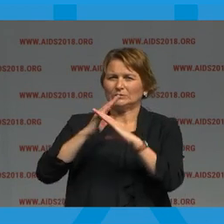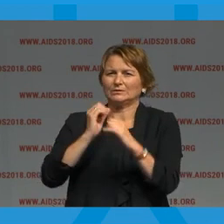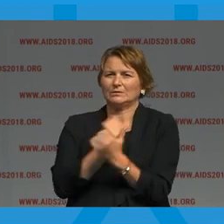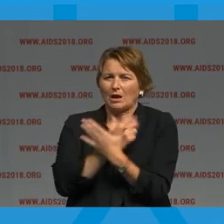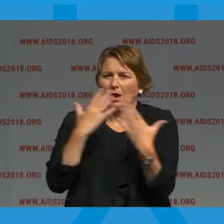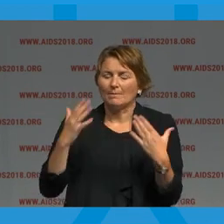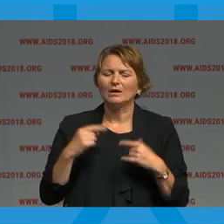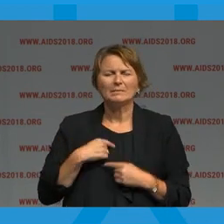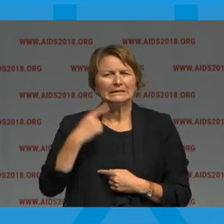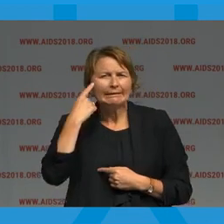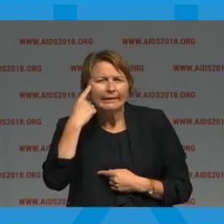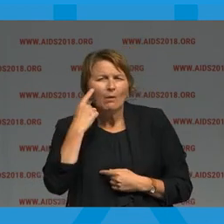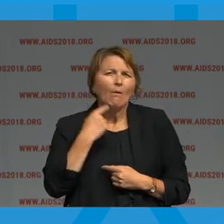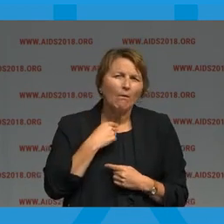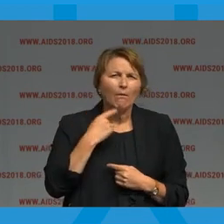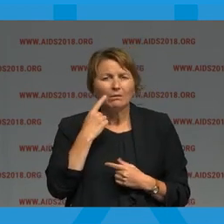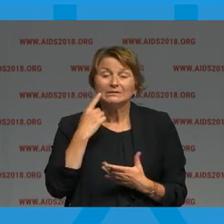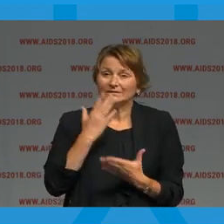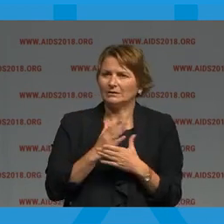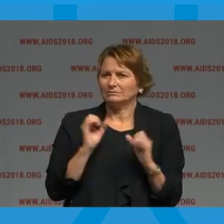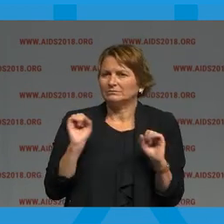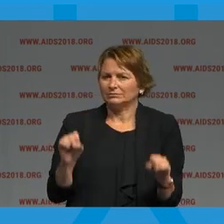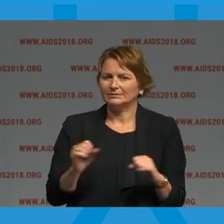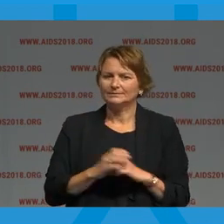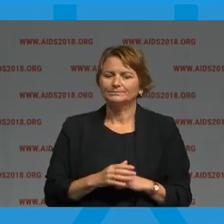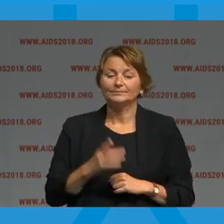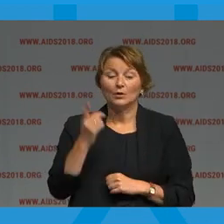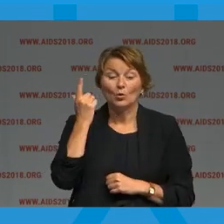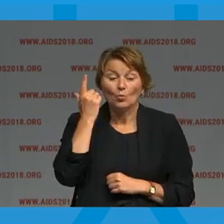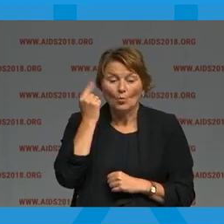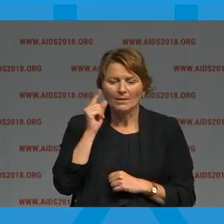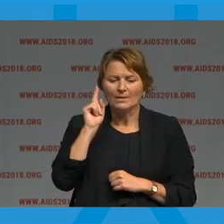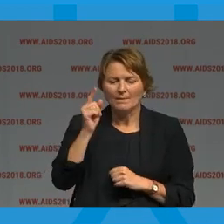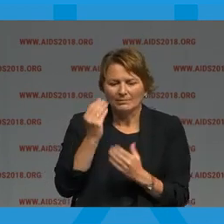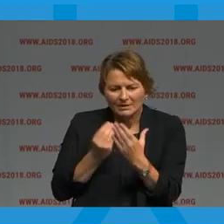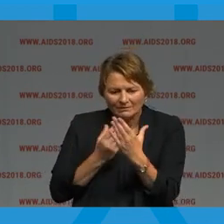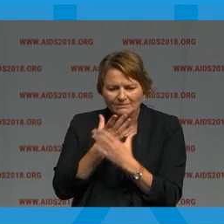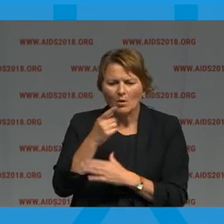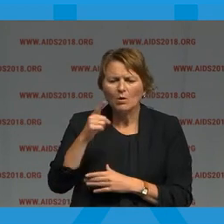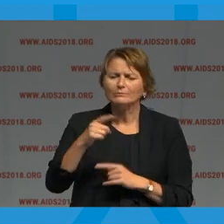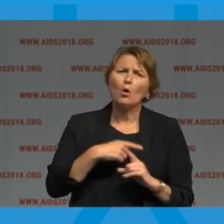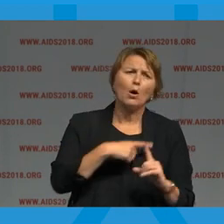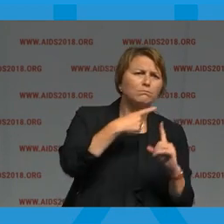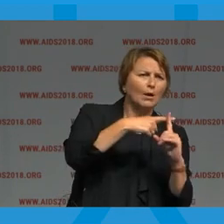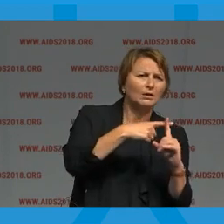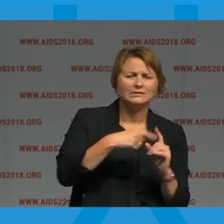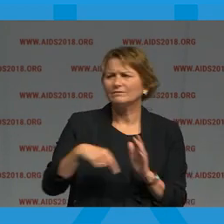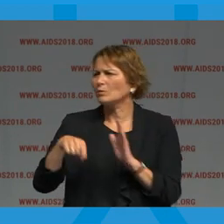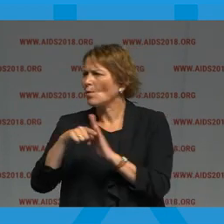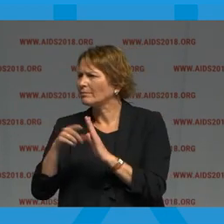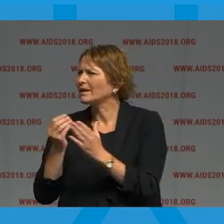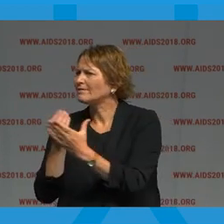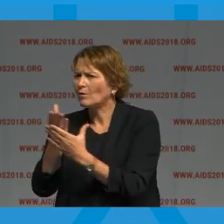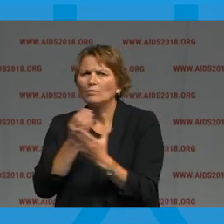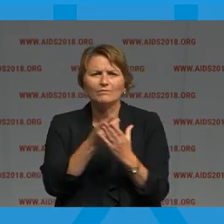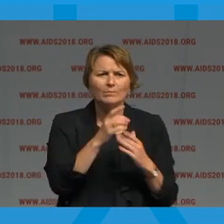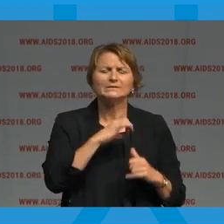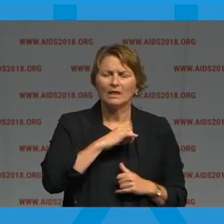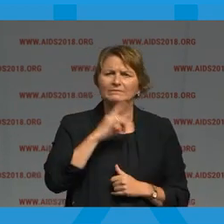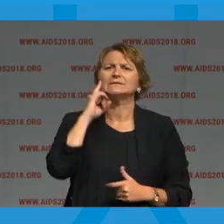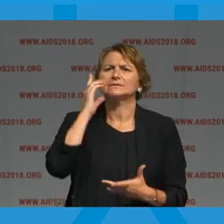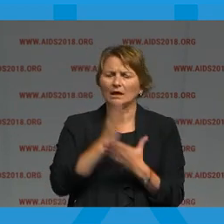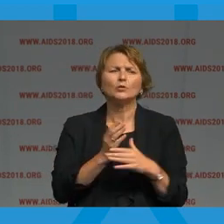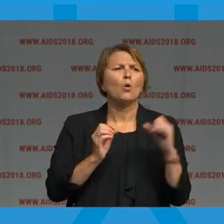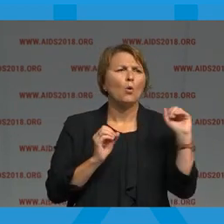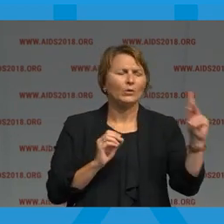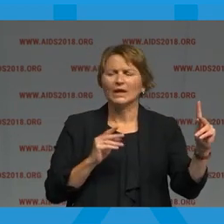the decisions. Women need to be informed about the pros and cons of the different options and have the right to make informed choices. We have